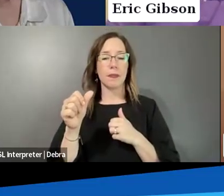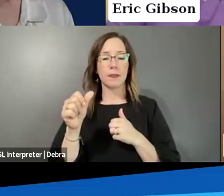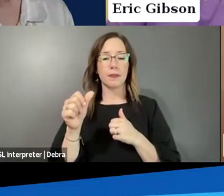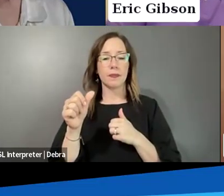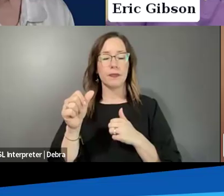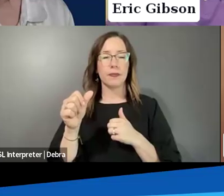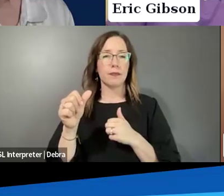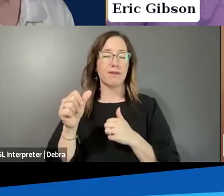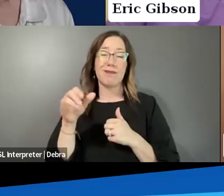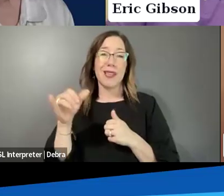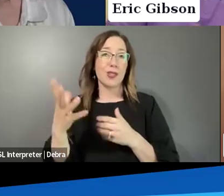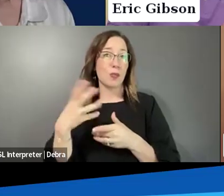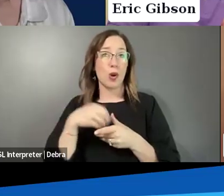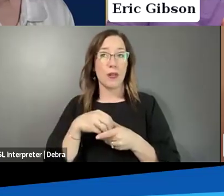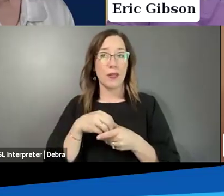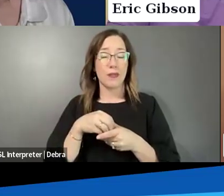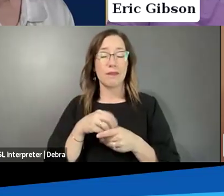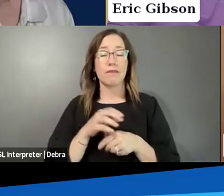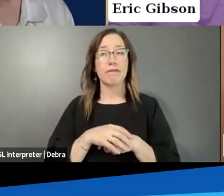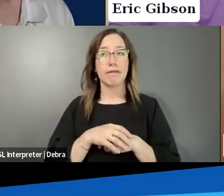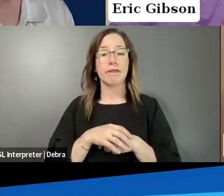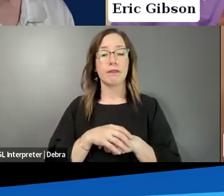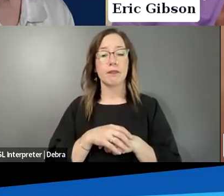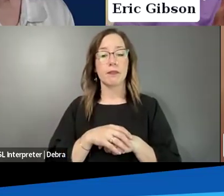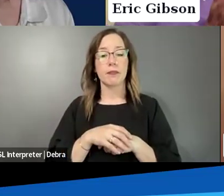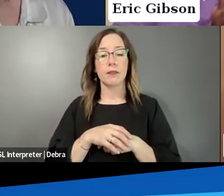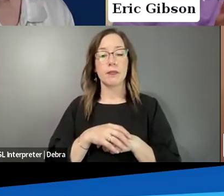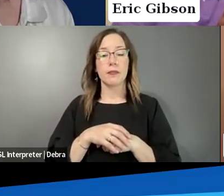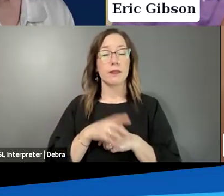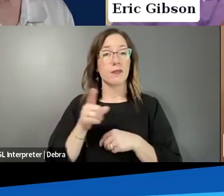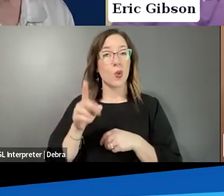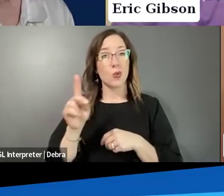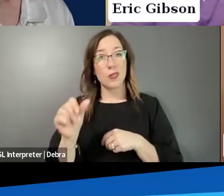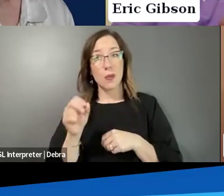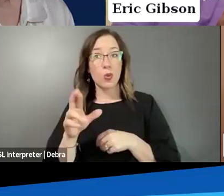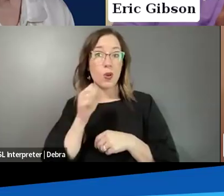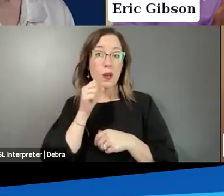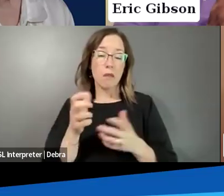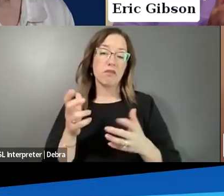it. Mhm. And that goes for if you're disabled or not.